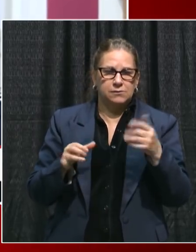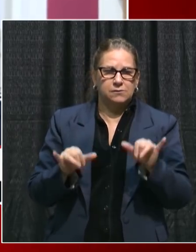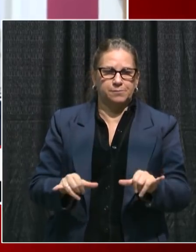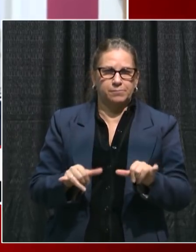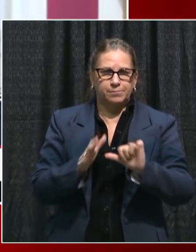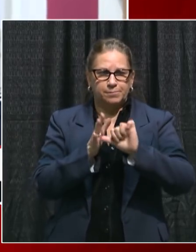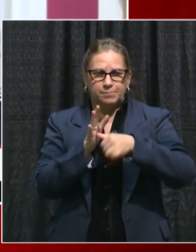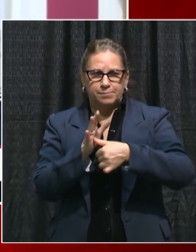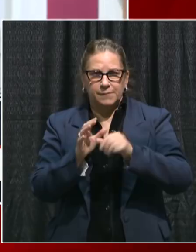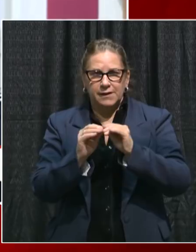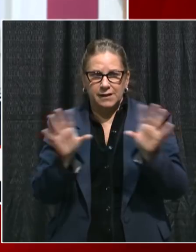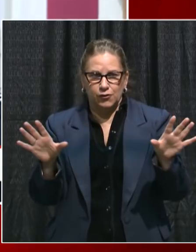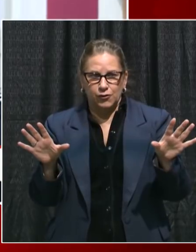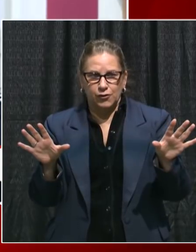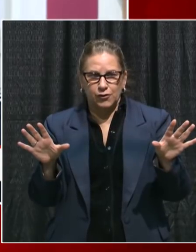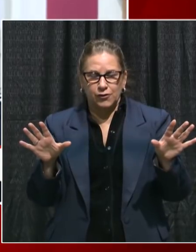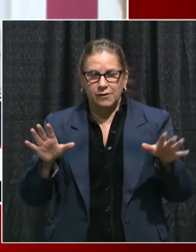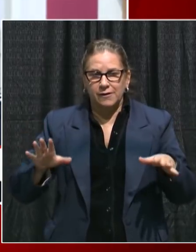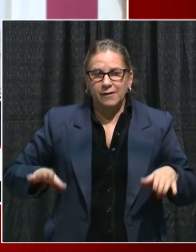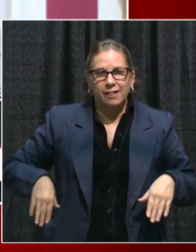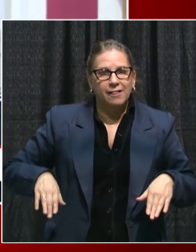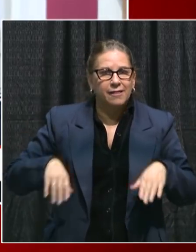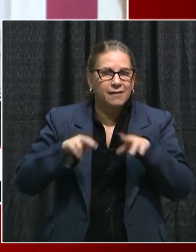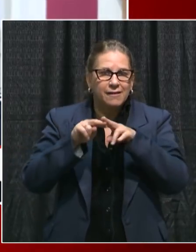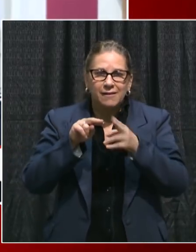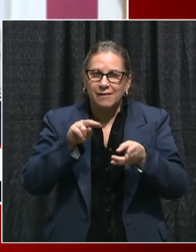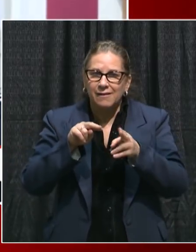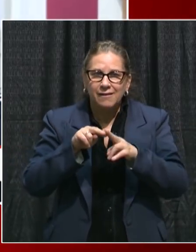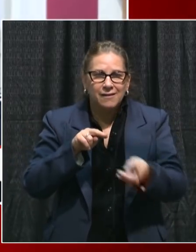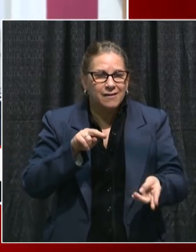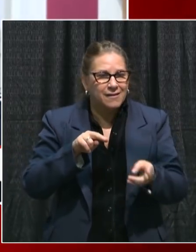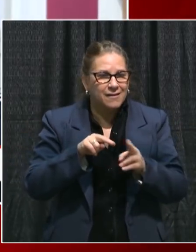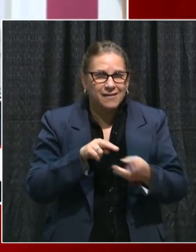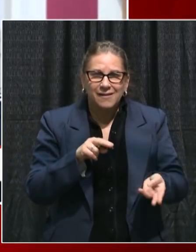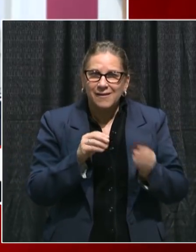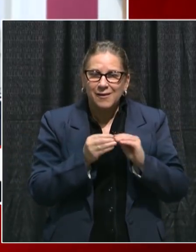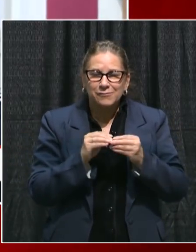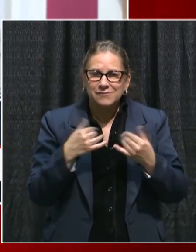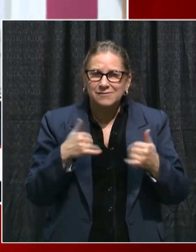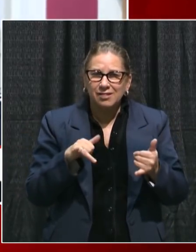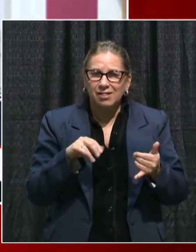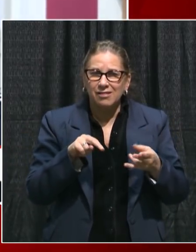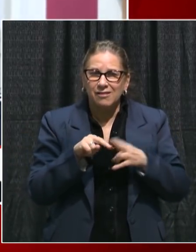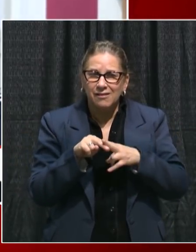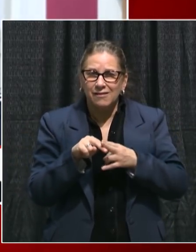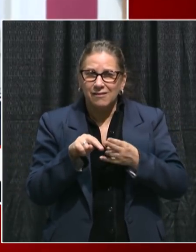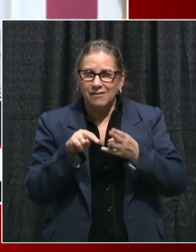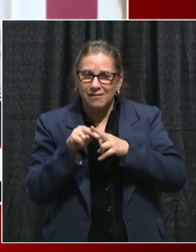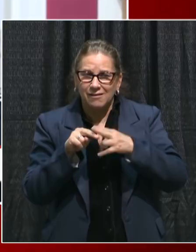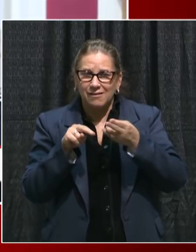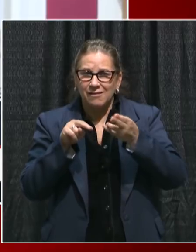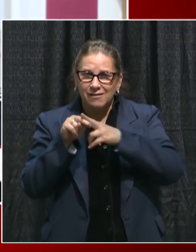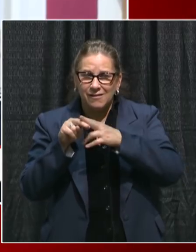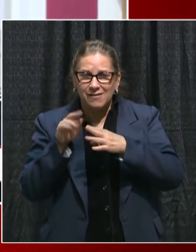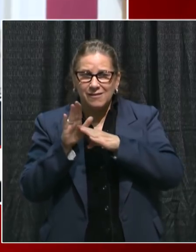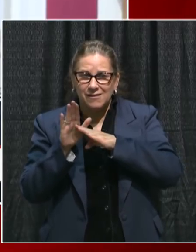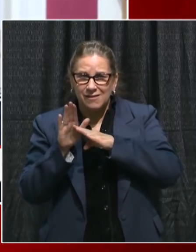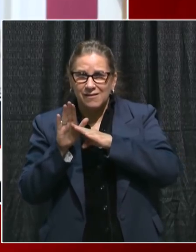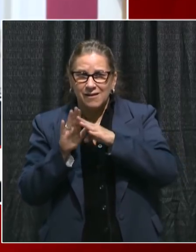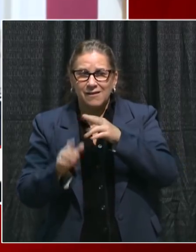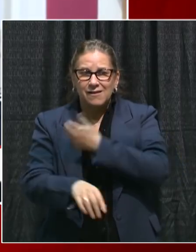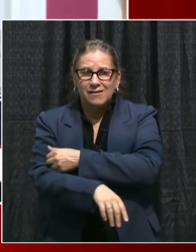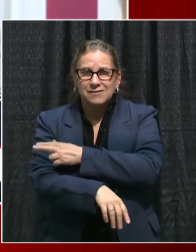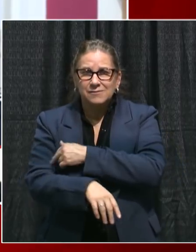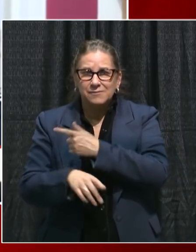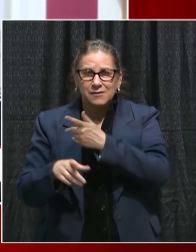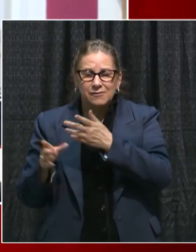not seen a steady decrease in the number of cases in the district. And even though our hospitals are prepared for the surge